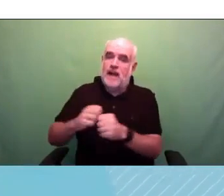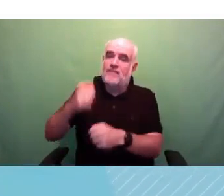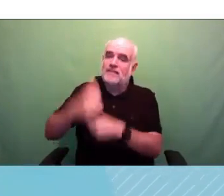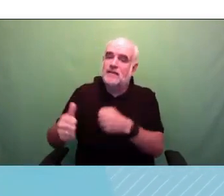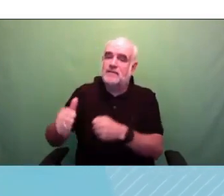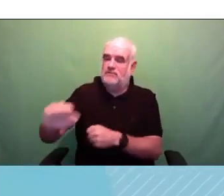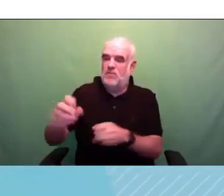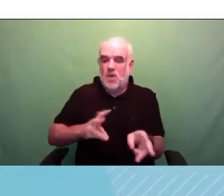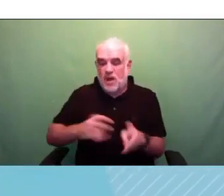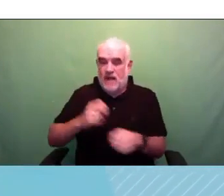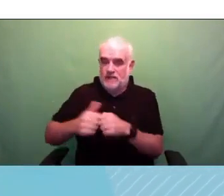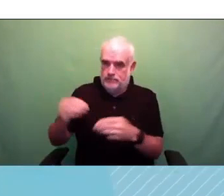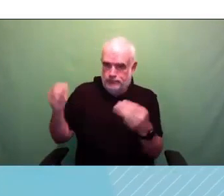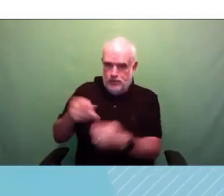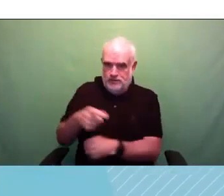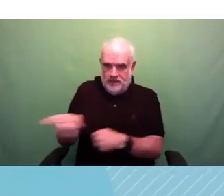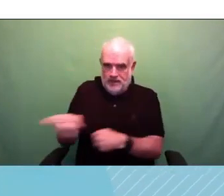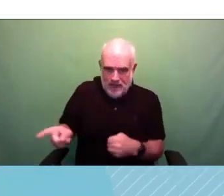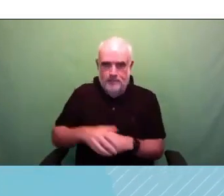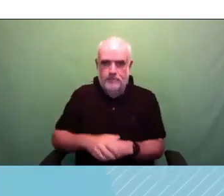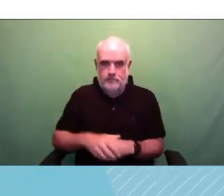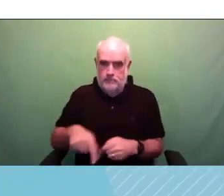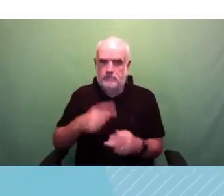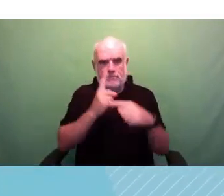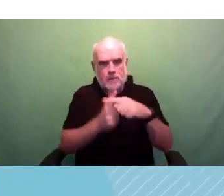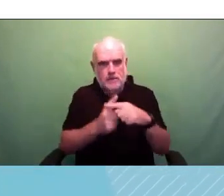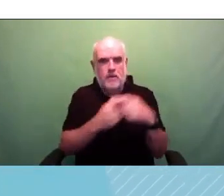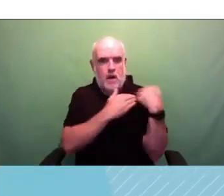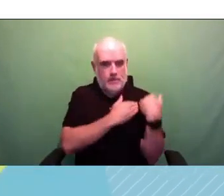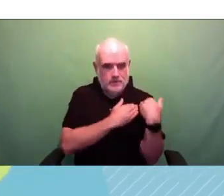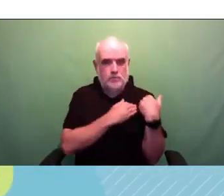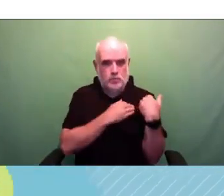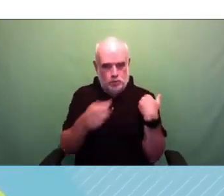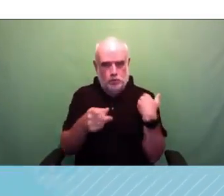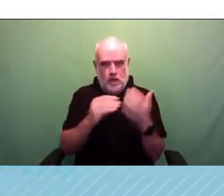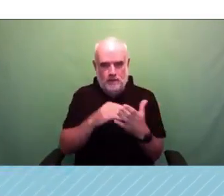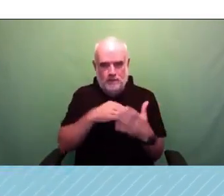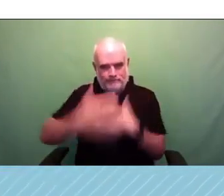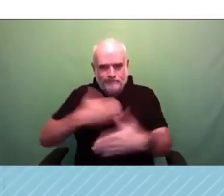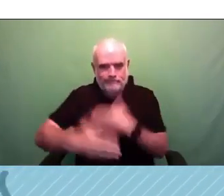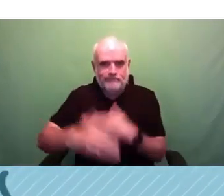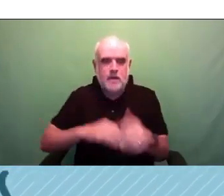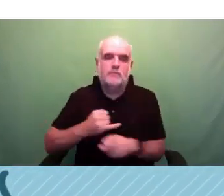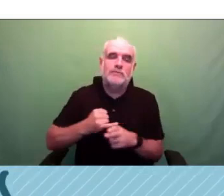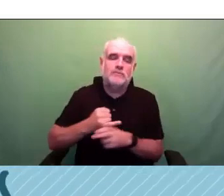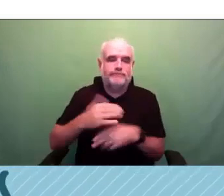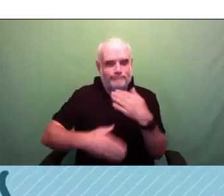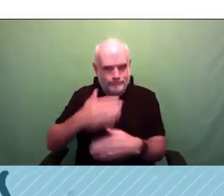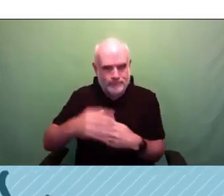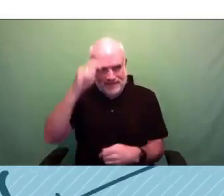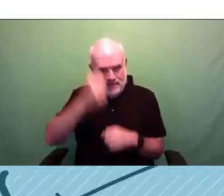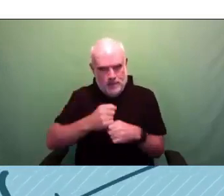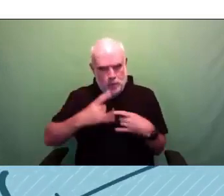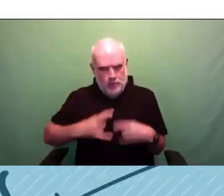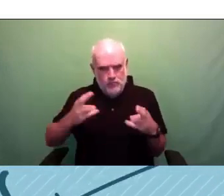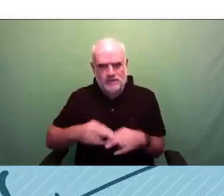use your services when carrying out your daily work. It's a positive obligation that requires you to be proactive, to think about human